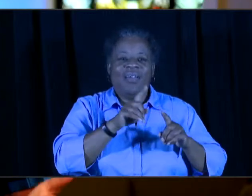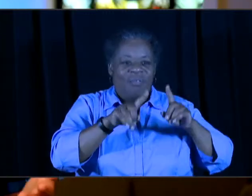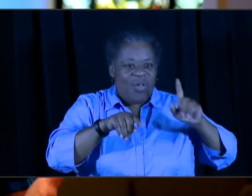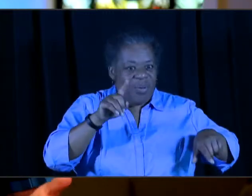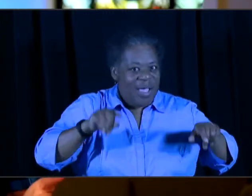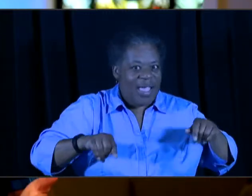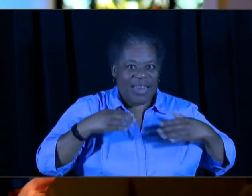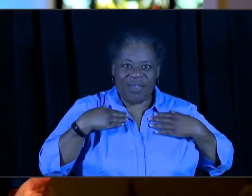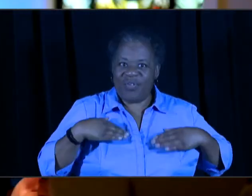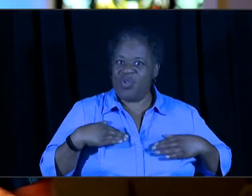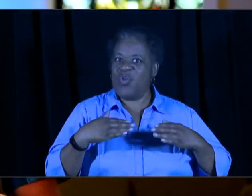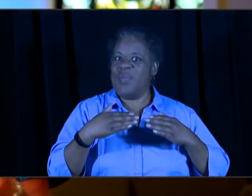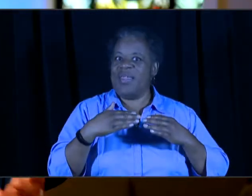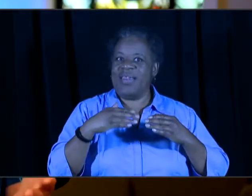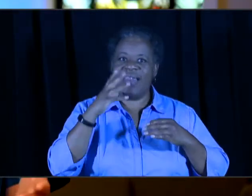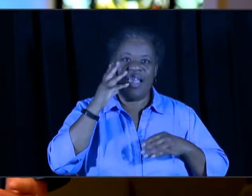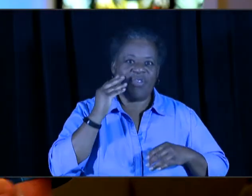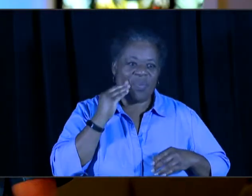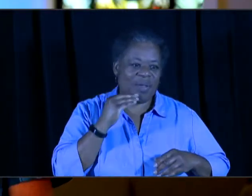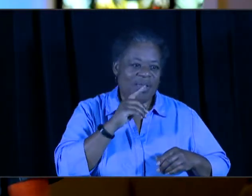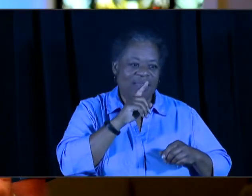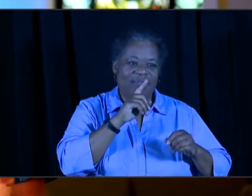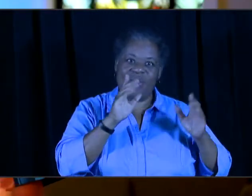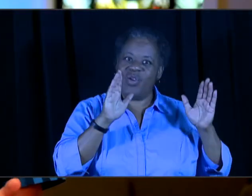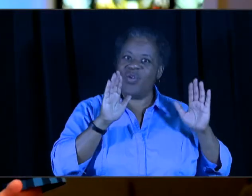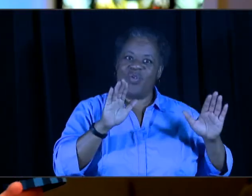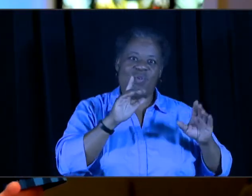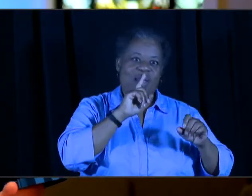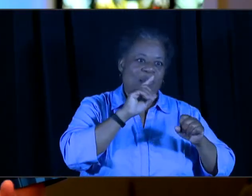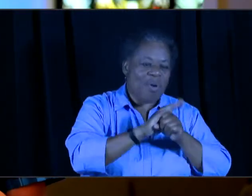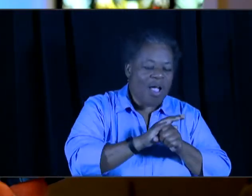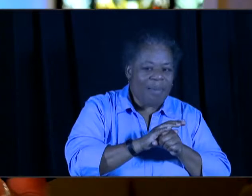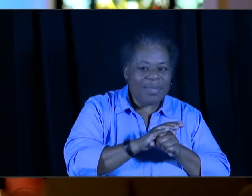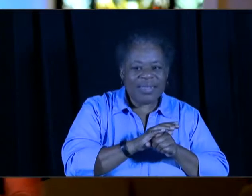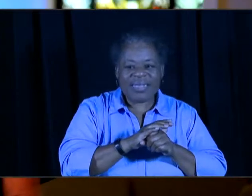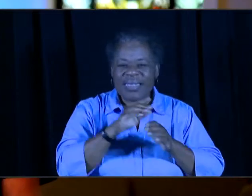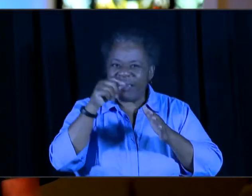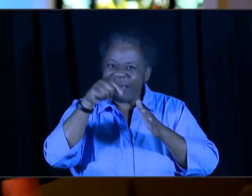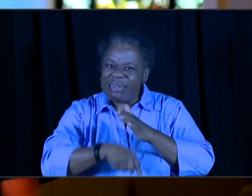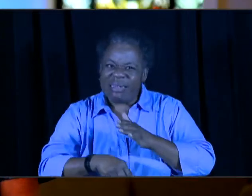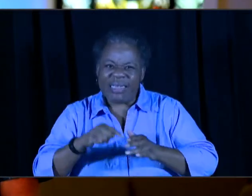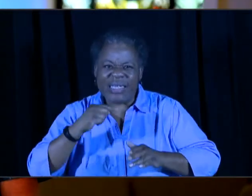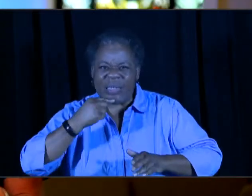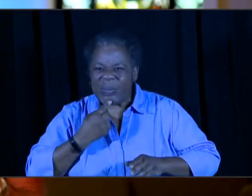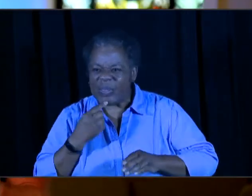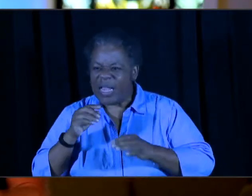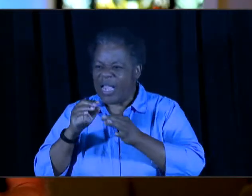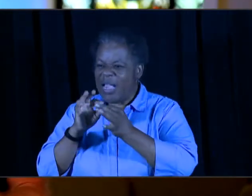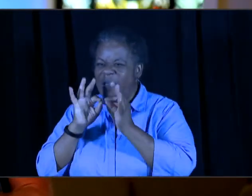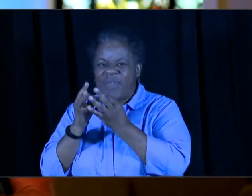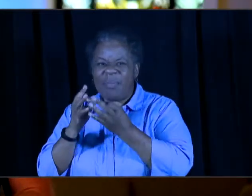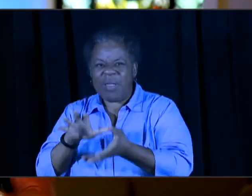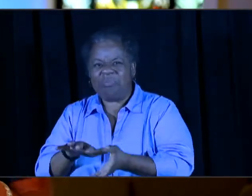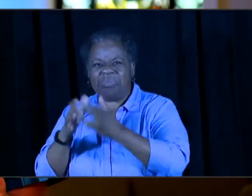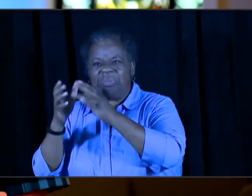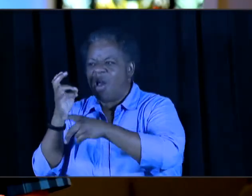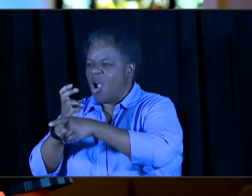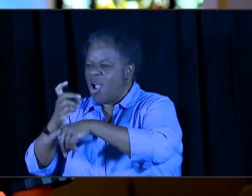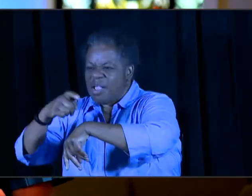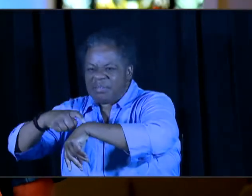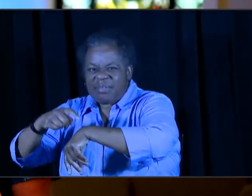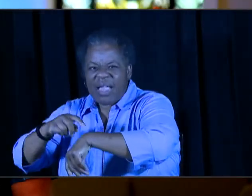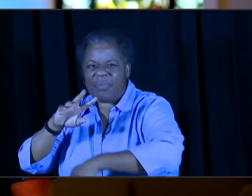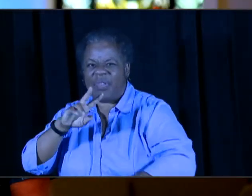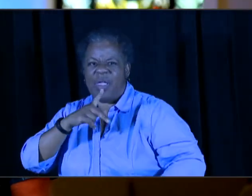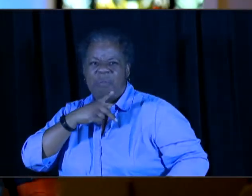human experience. Great promise, great disappointment, family dysfunction, hard times,